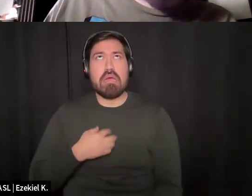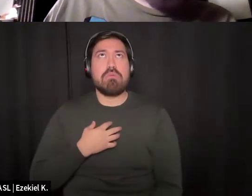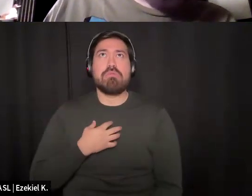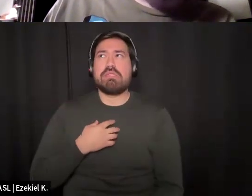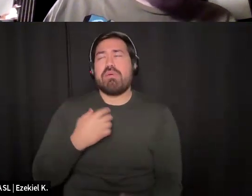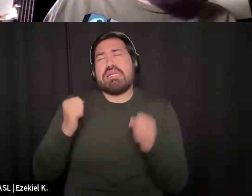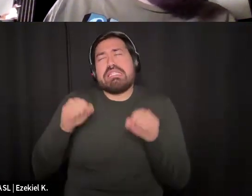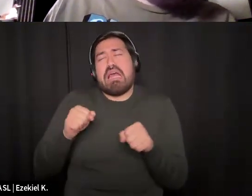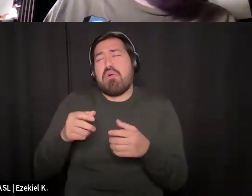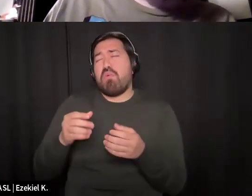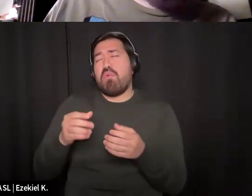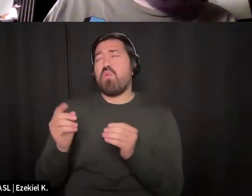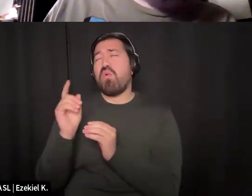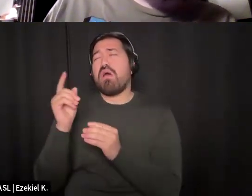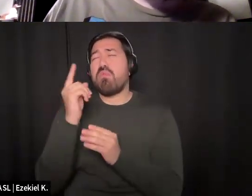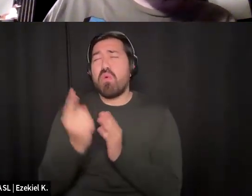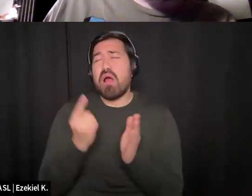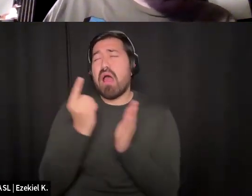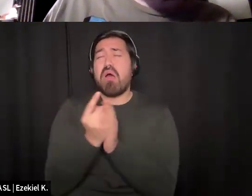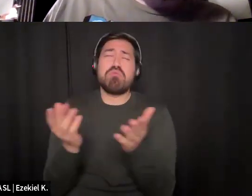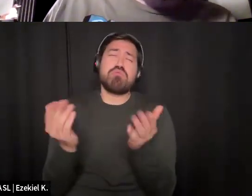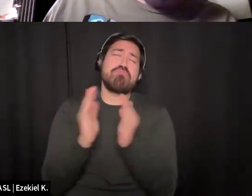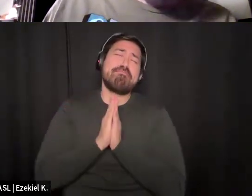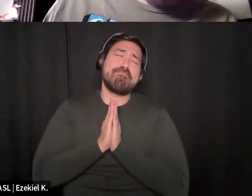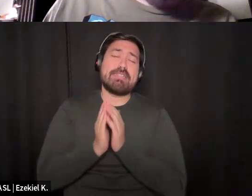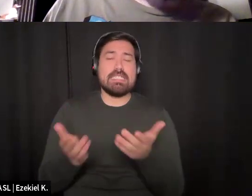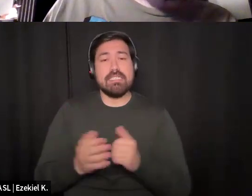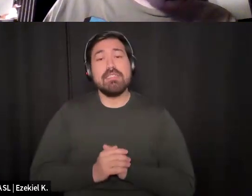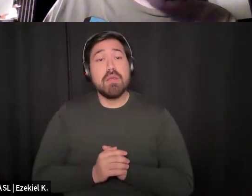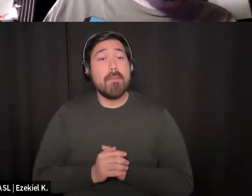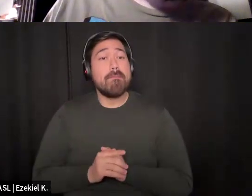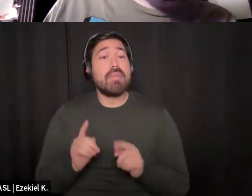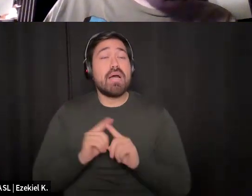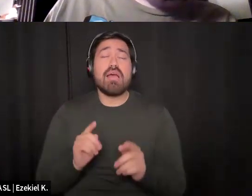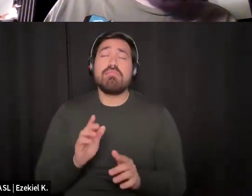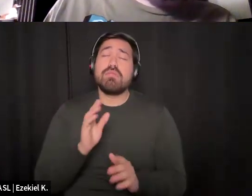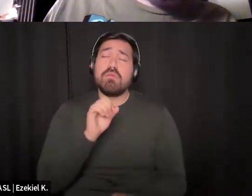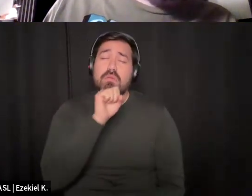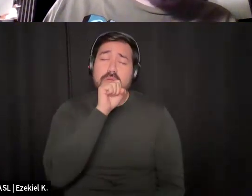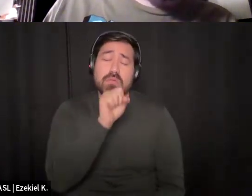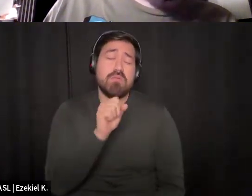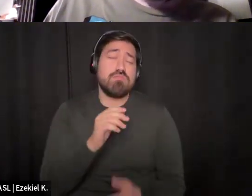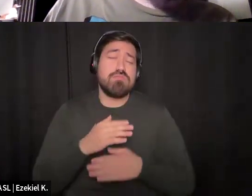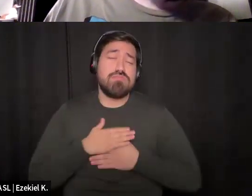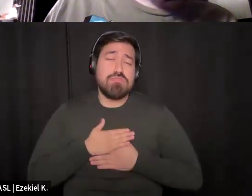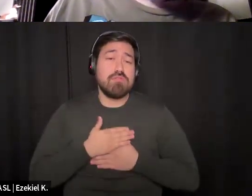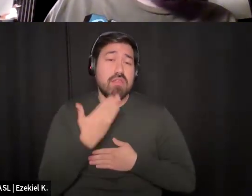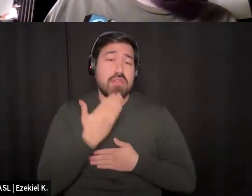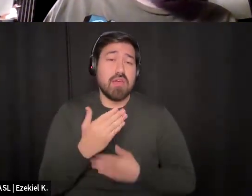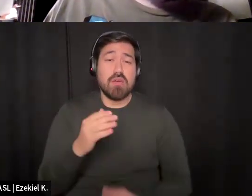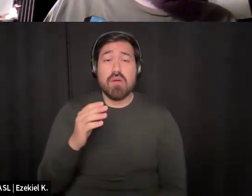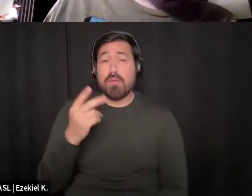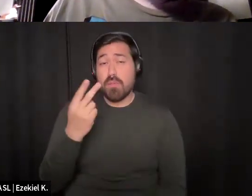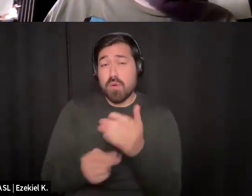another hour, please, to keep chatting? I am really grateful to both of you for being here,